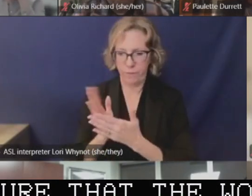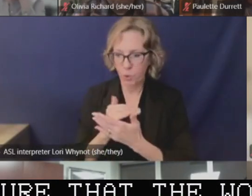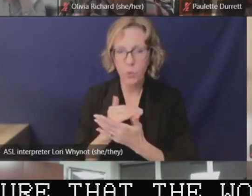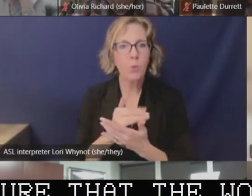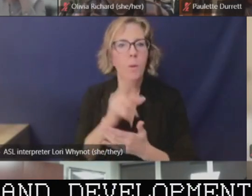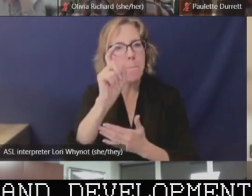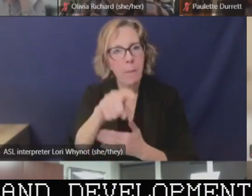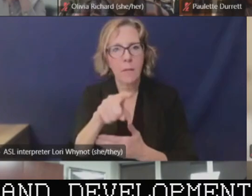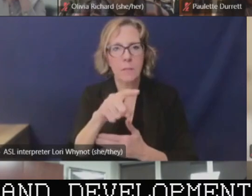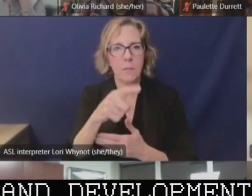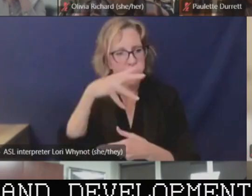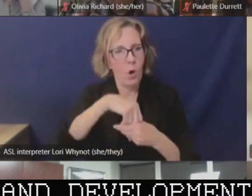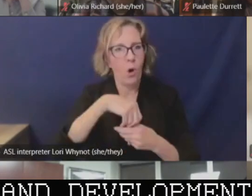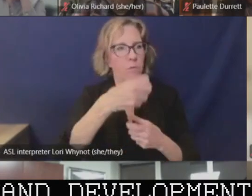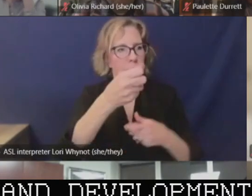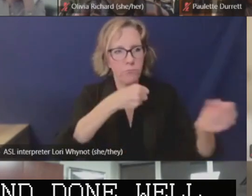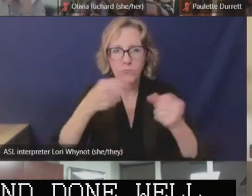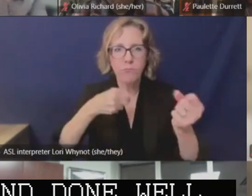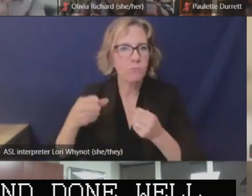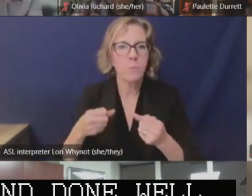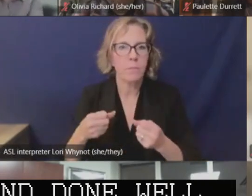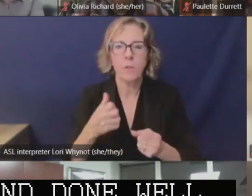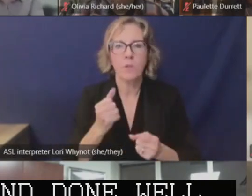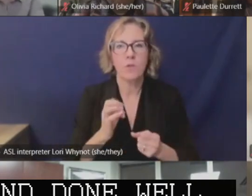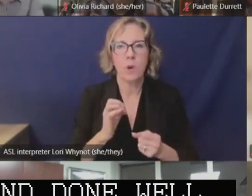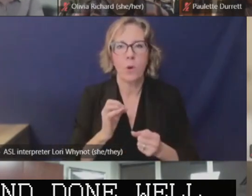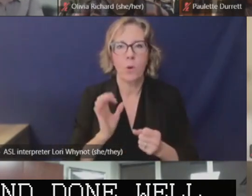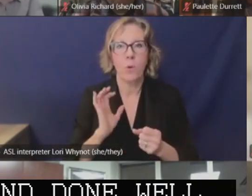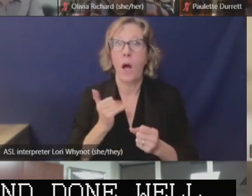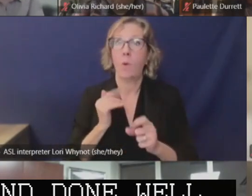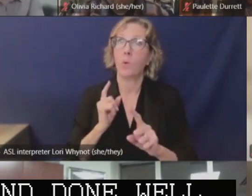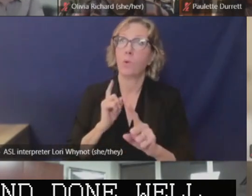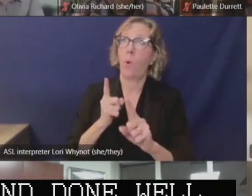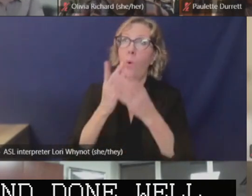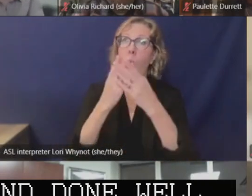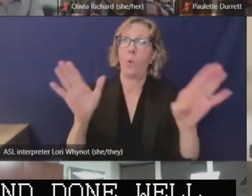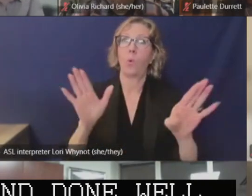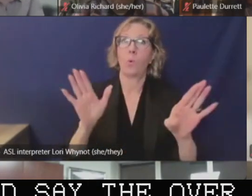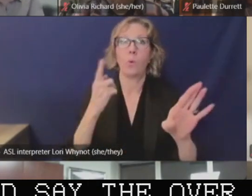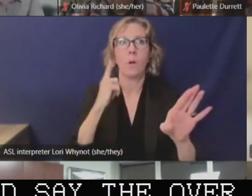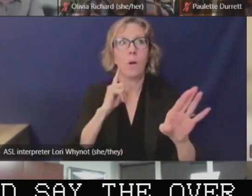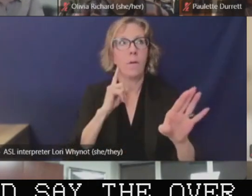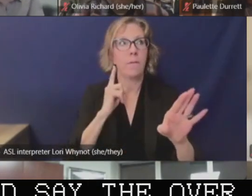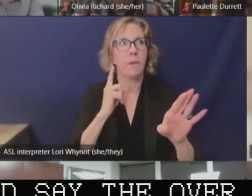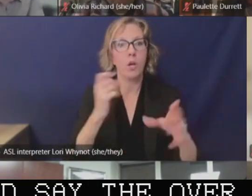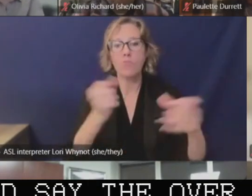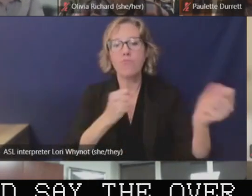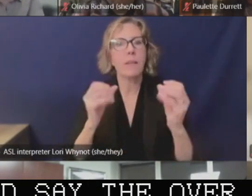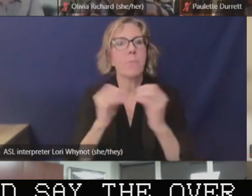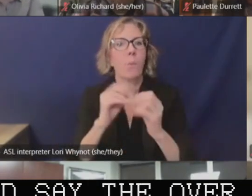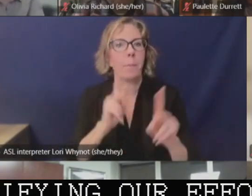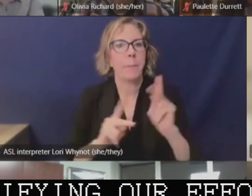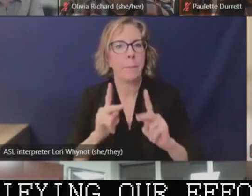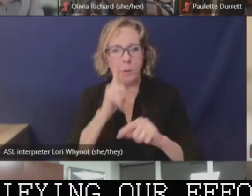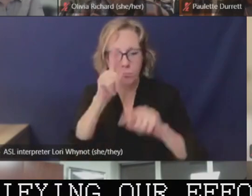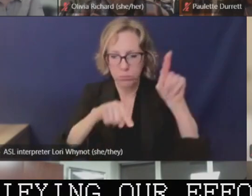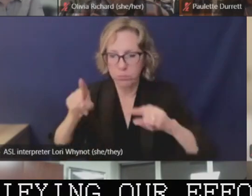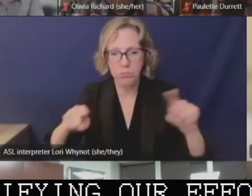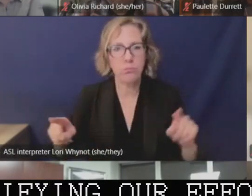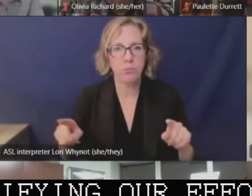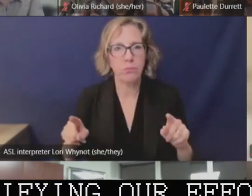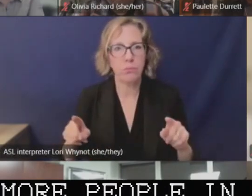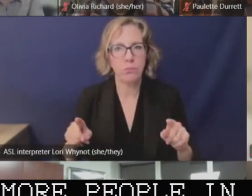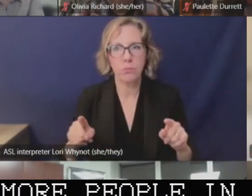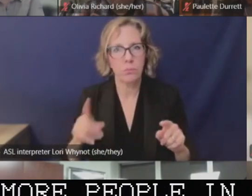the overall goal of diversifying our efforts and bringing more people in is not going to change. And we're